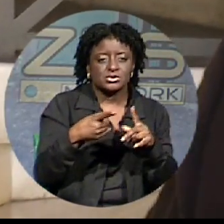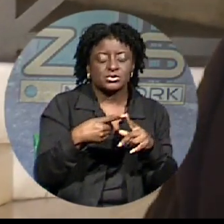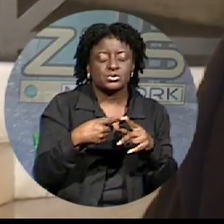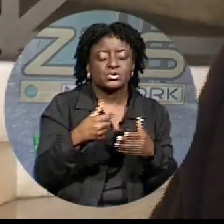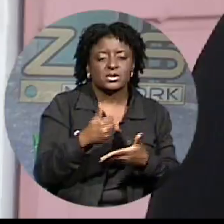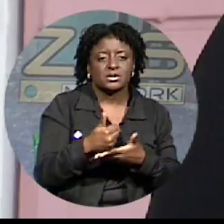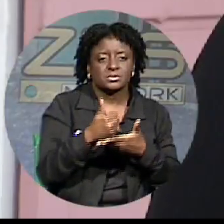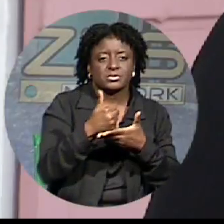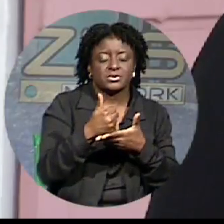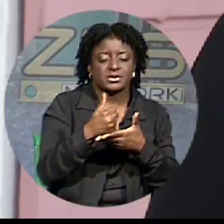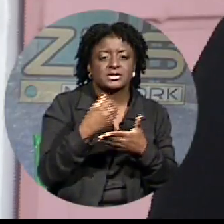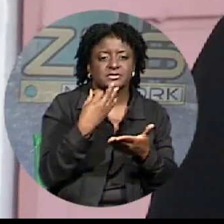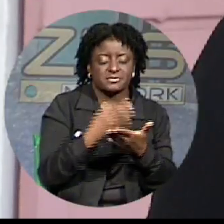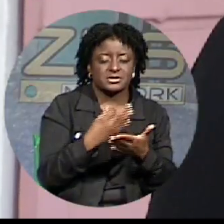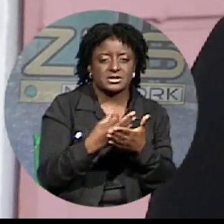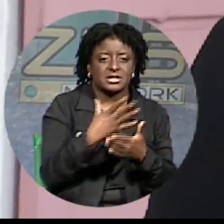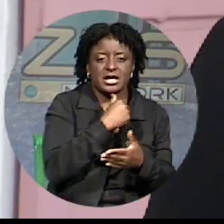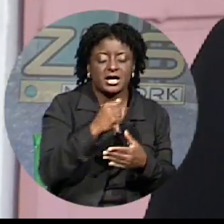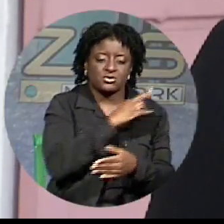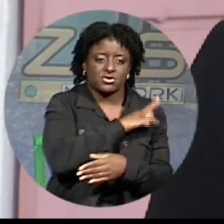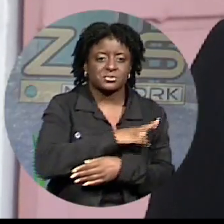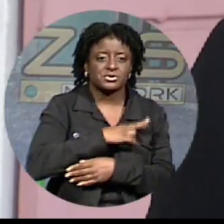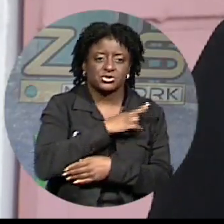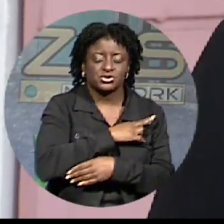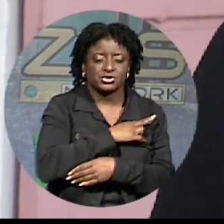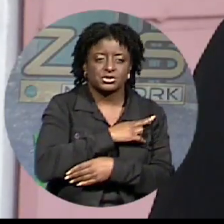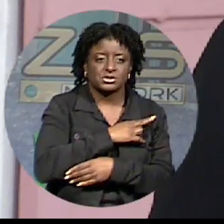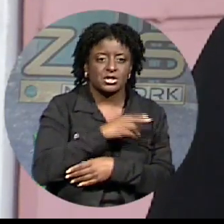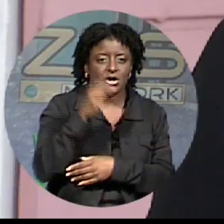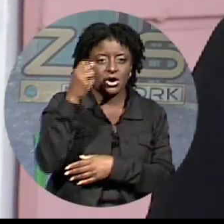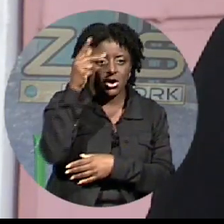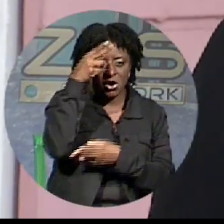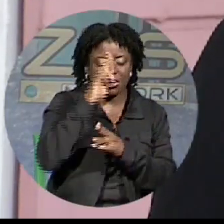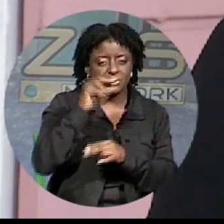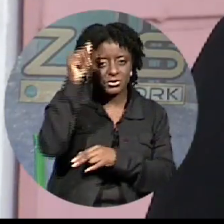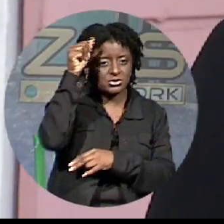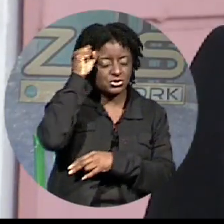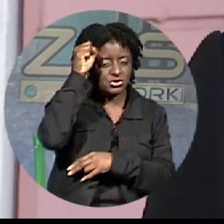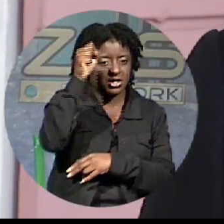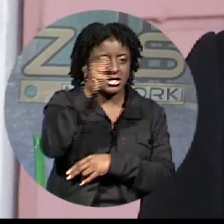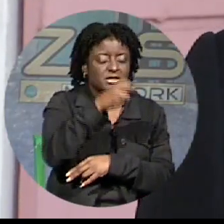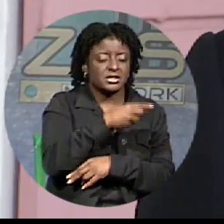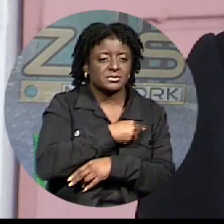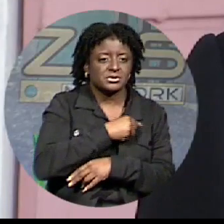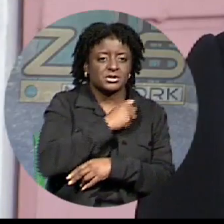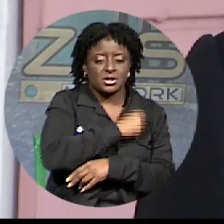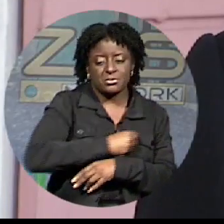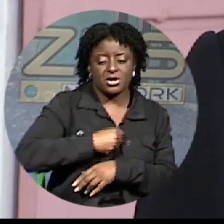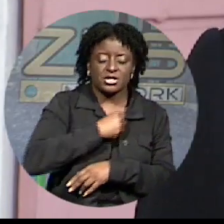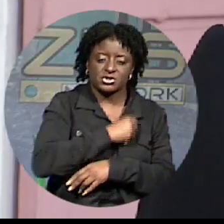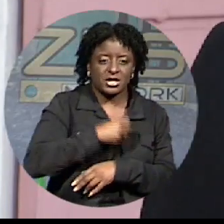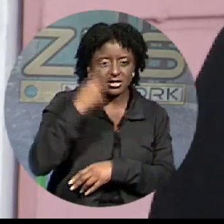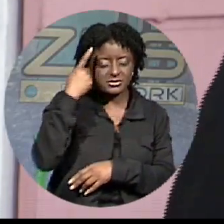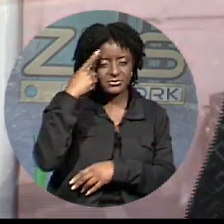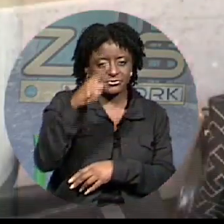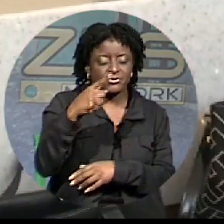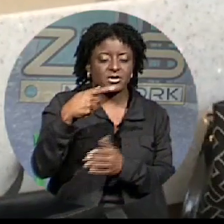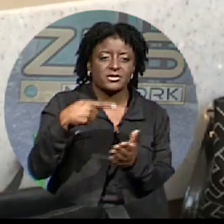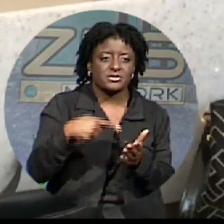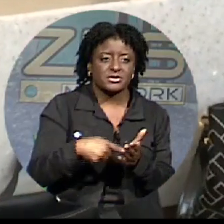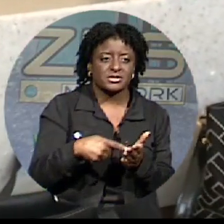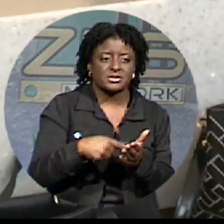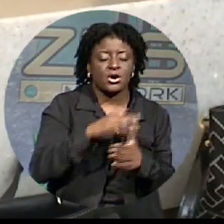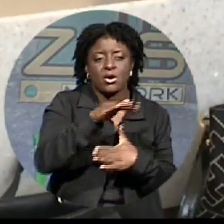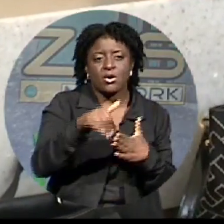being executed. Labor Minister the Honorable Shane Gibson apologized for the matter reaching to this point. He said all of the issues except one were solved during